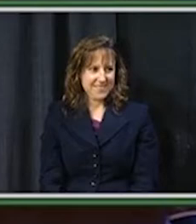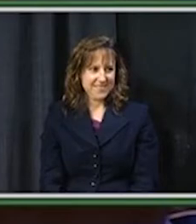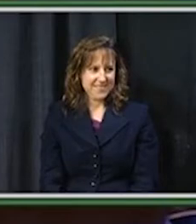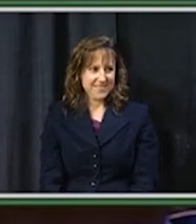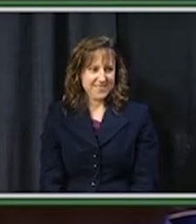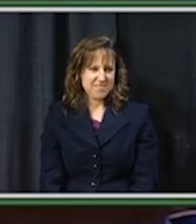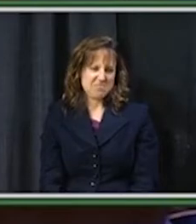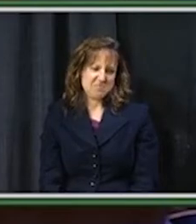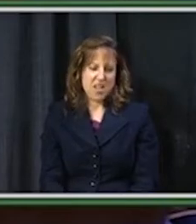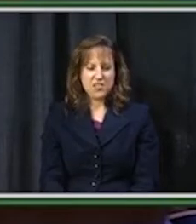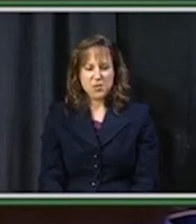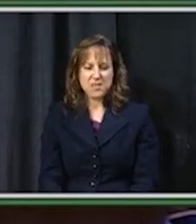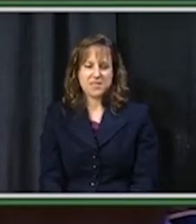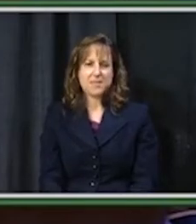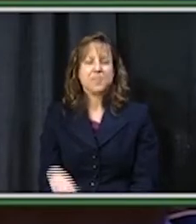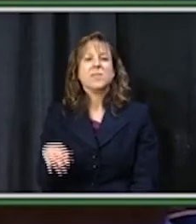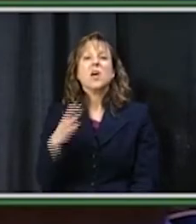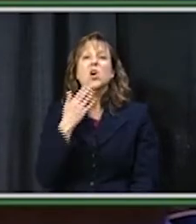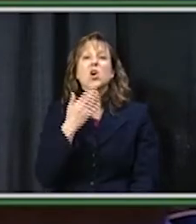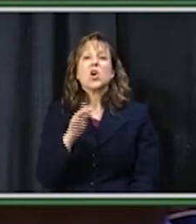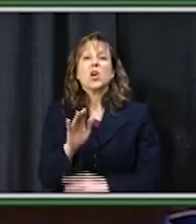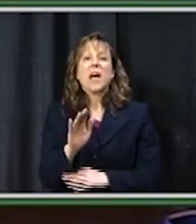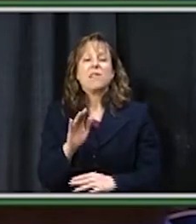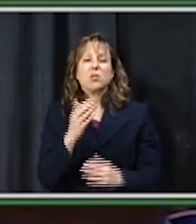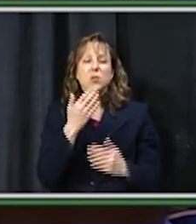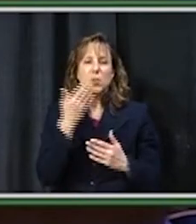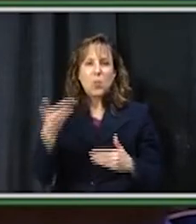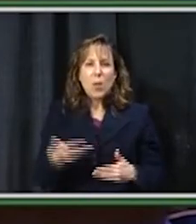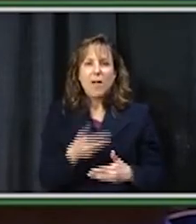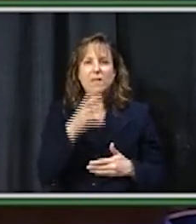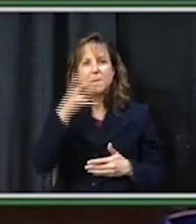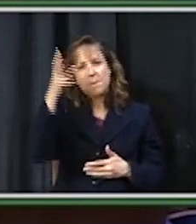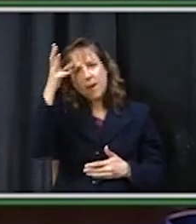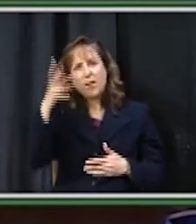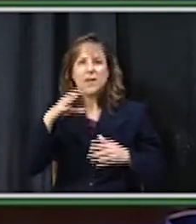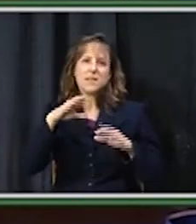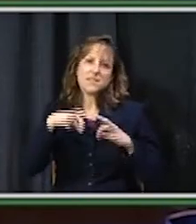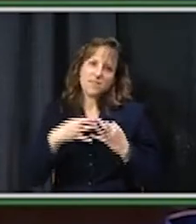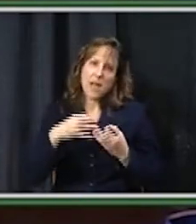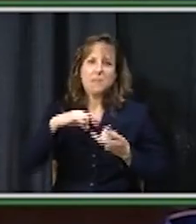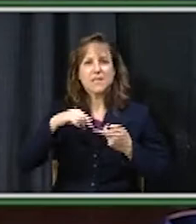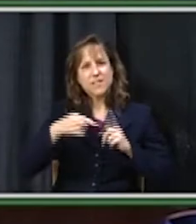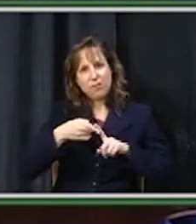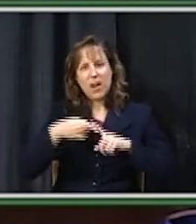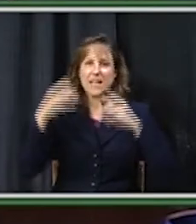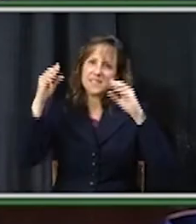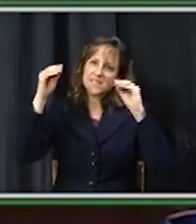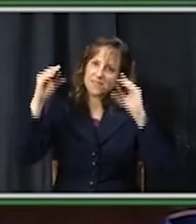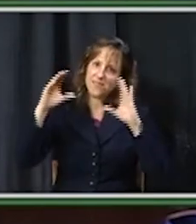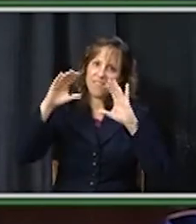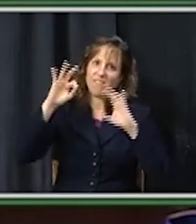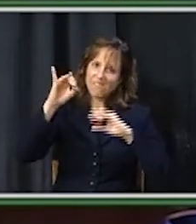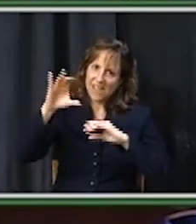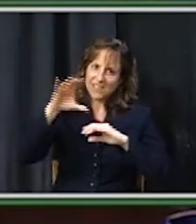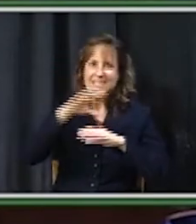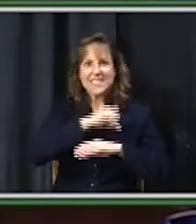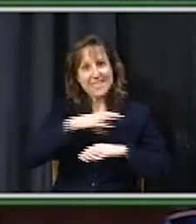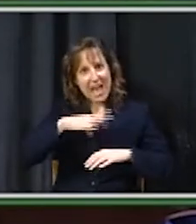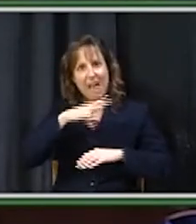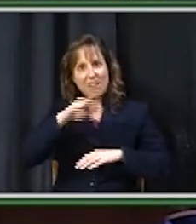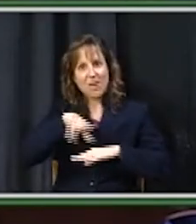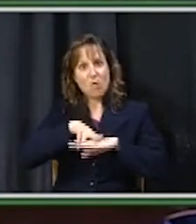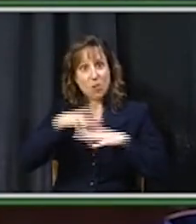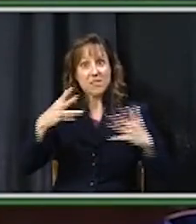Good afternoon and welcome parents, families, friends, faculty, staff, and of course, students to